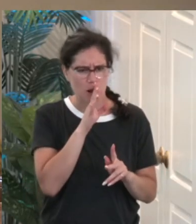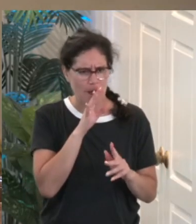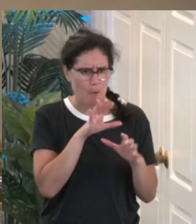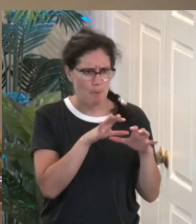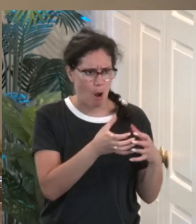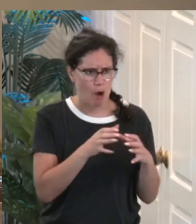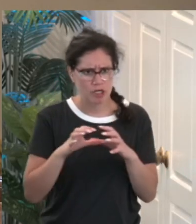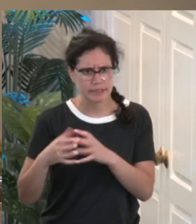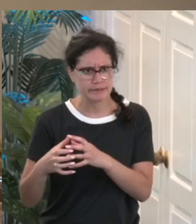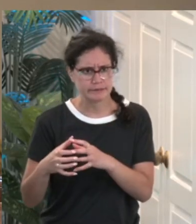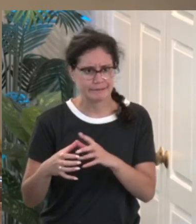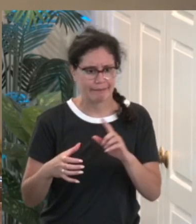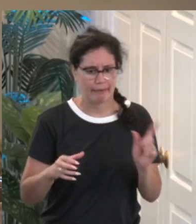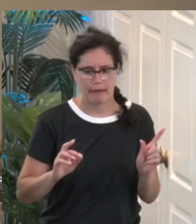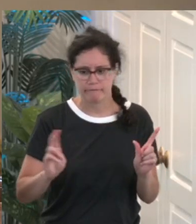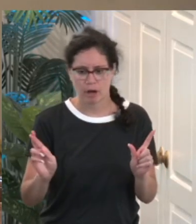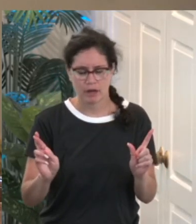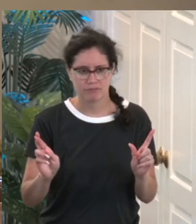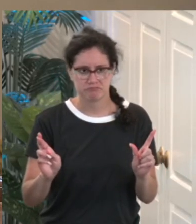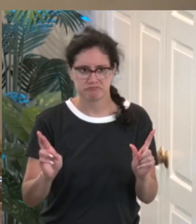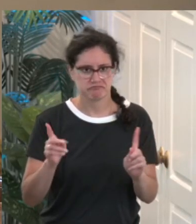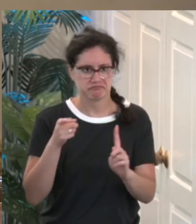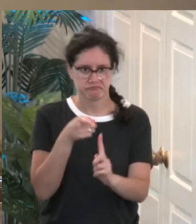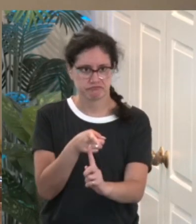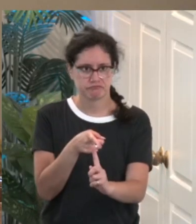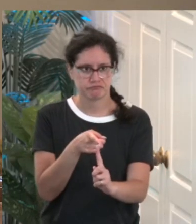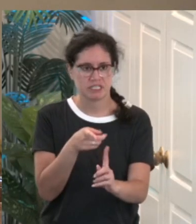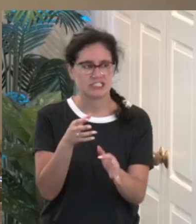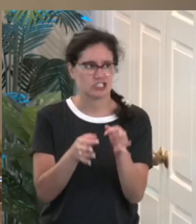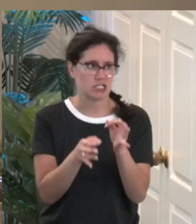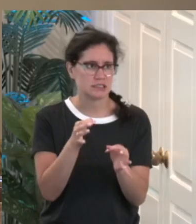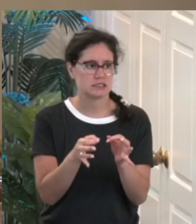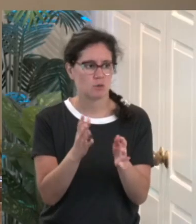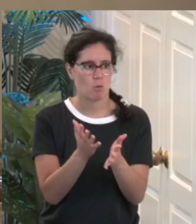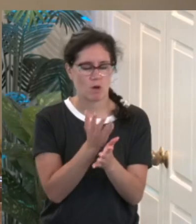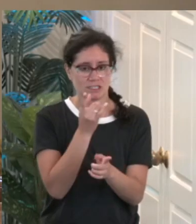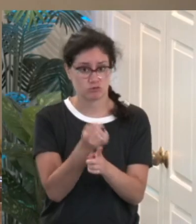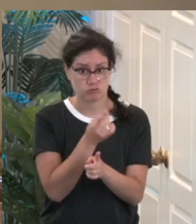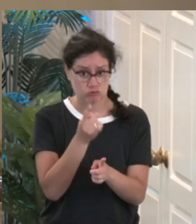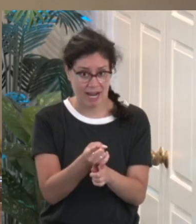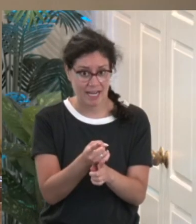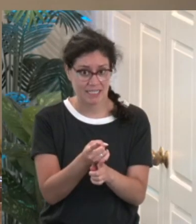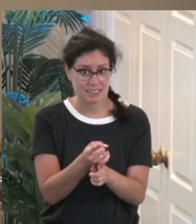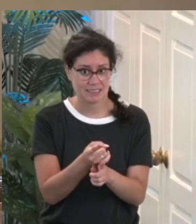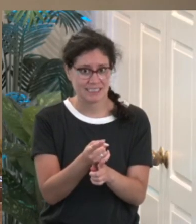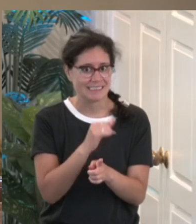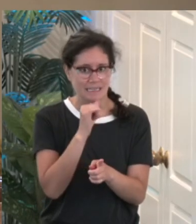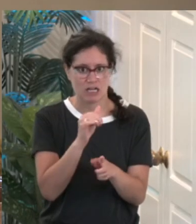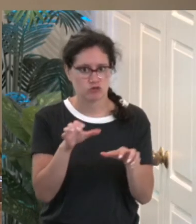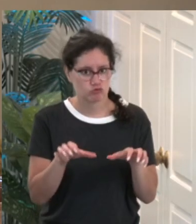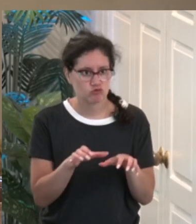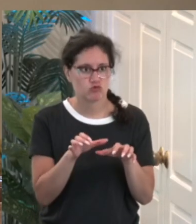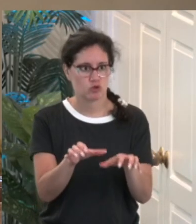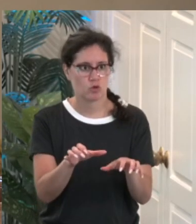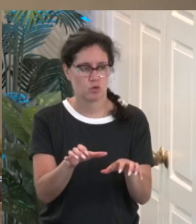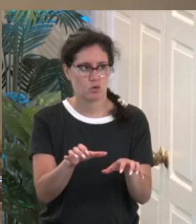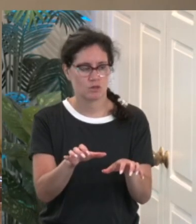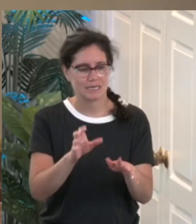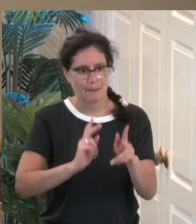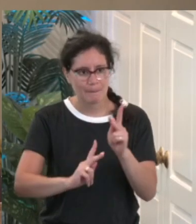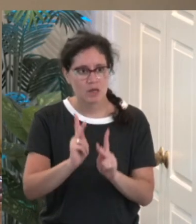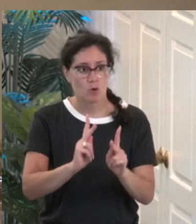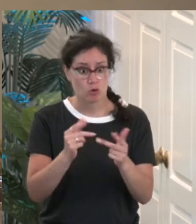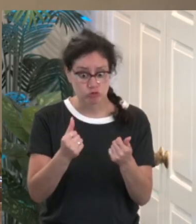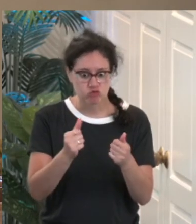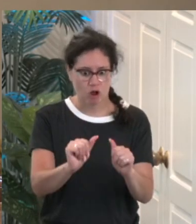parties. I'm talking about justice, what is right. And what is right is that you don't do to people who are